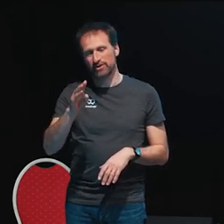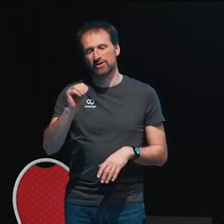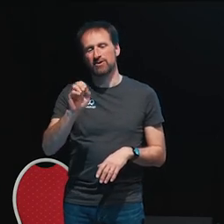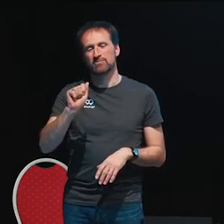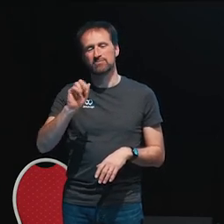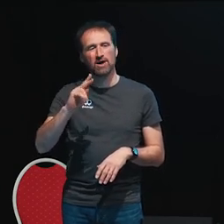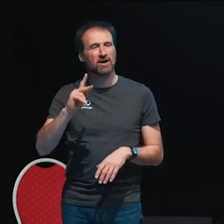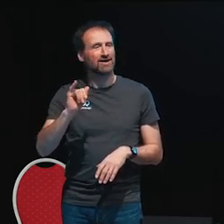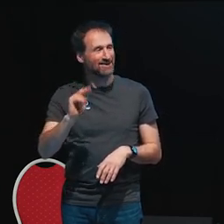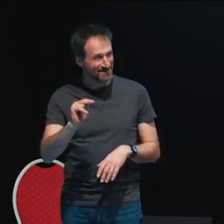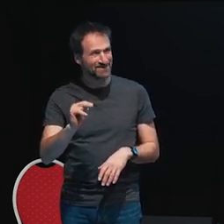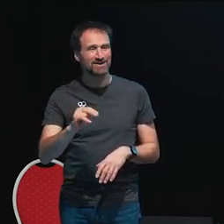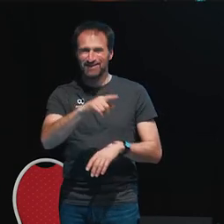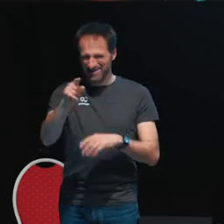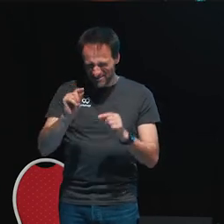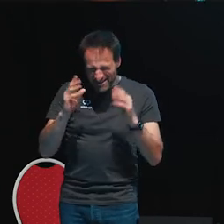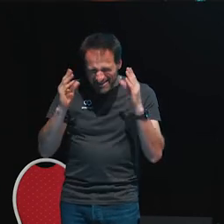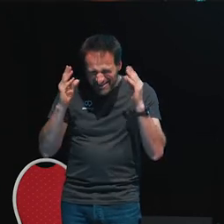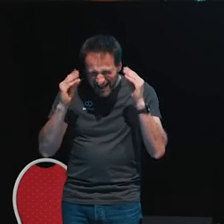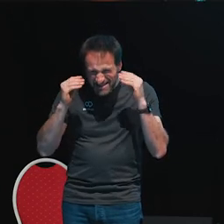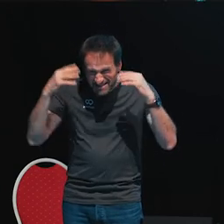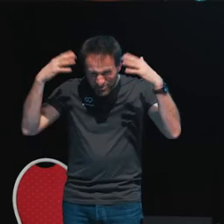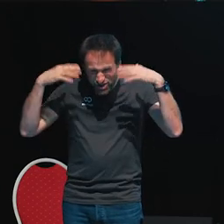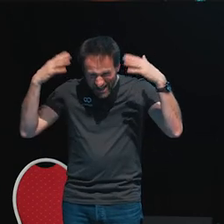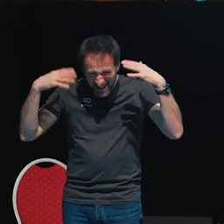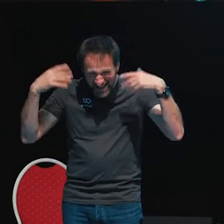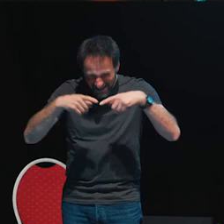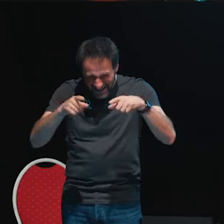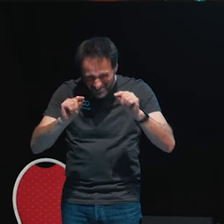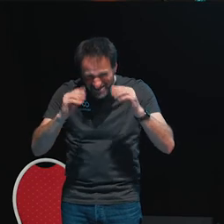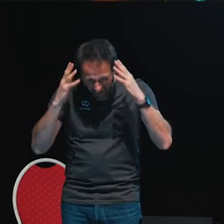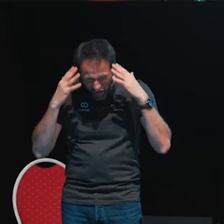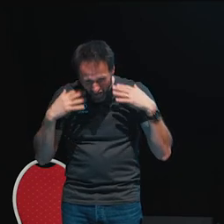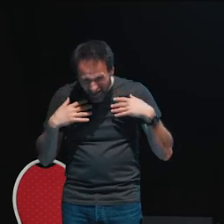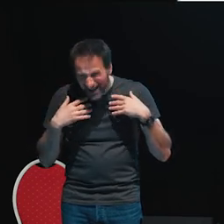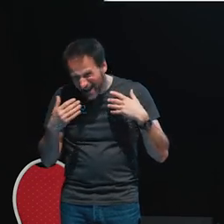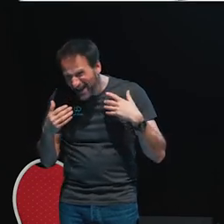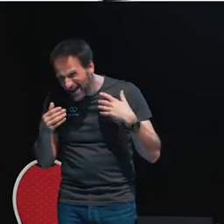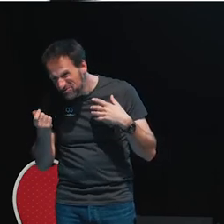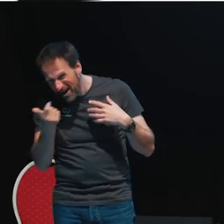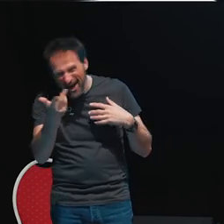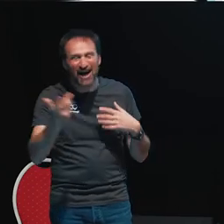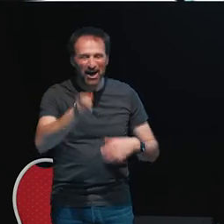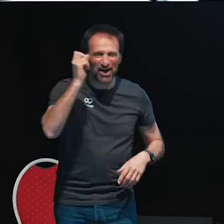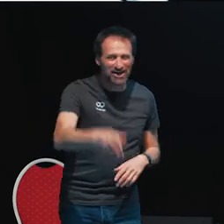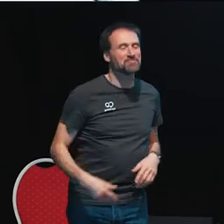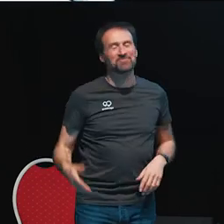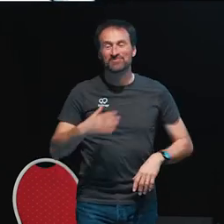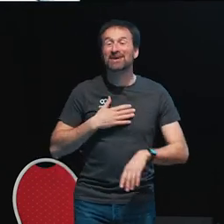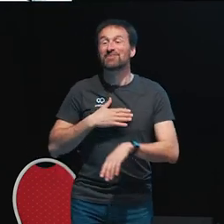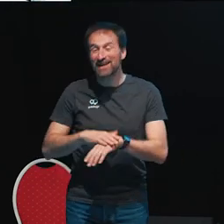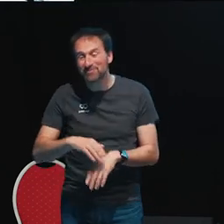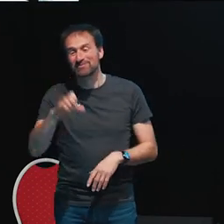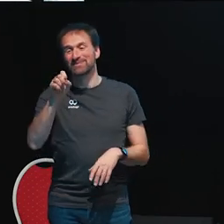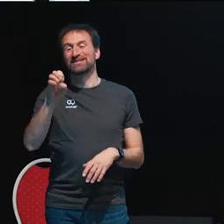Did you get a little bit of wet in the snow today? Maybe? Some? Oh, kind of. Okay. So yes, my name is Sean Larkin,